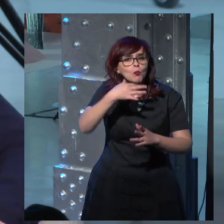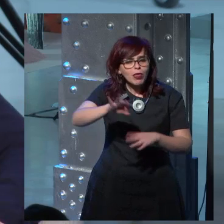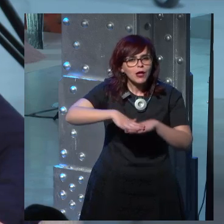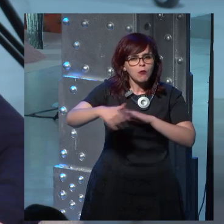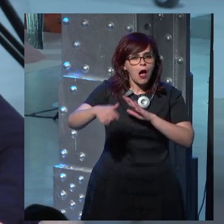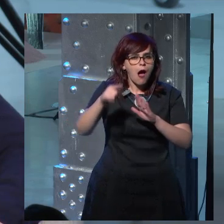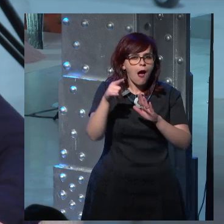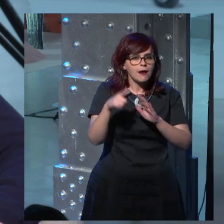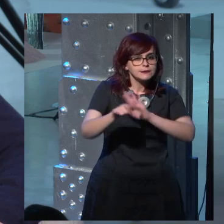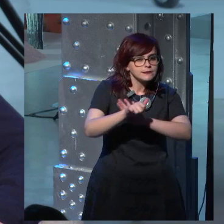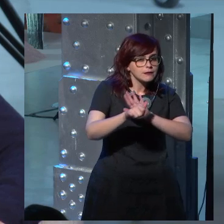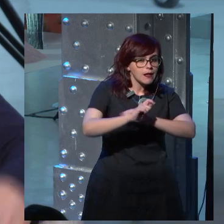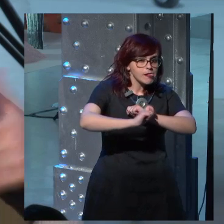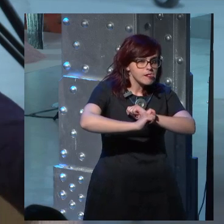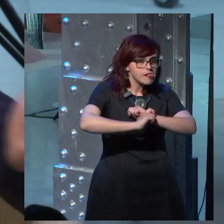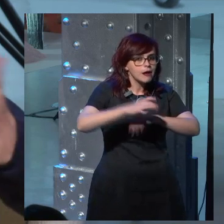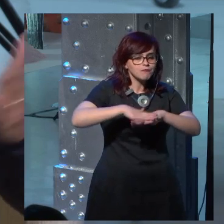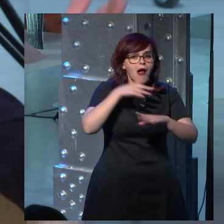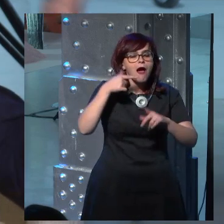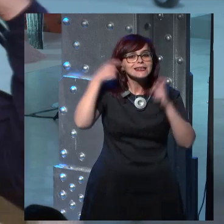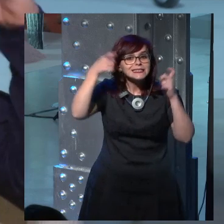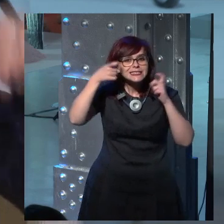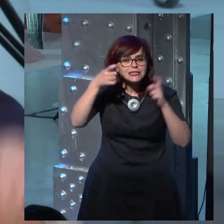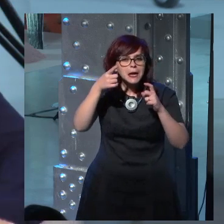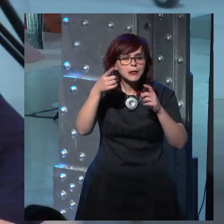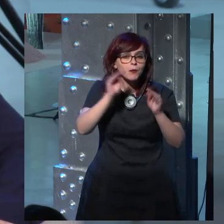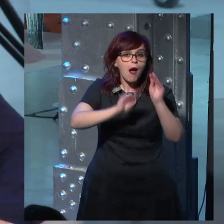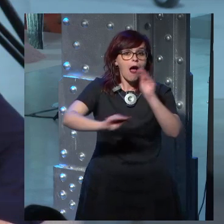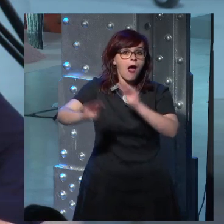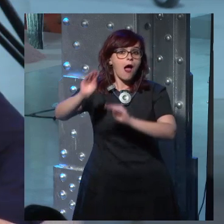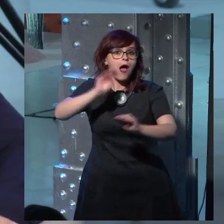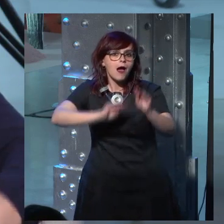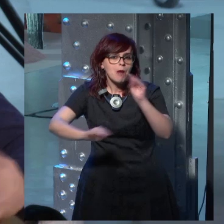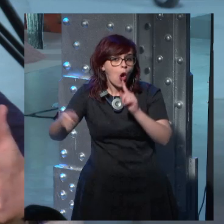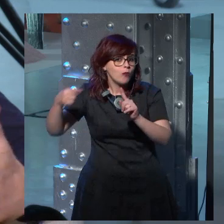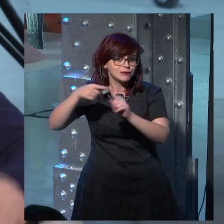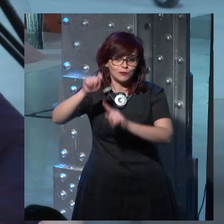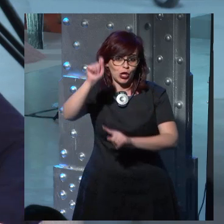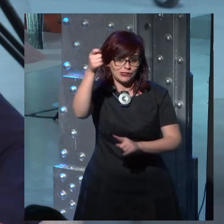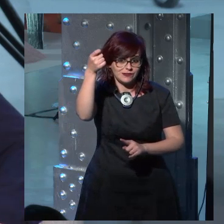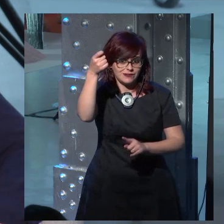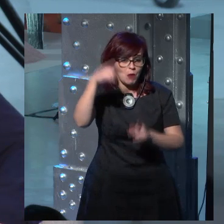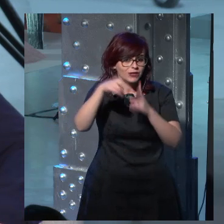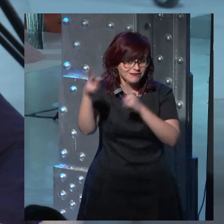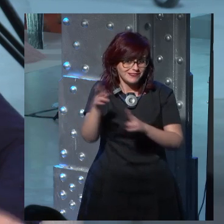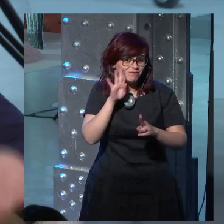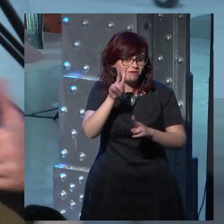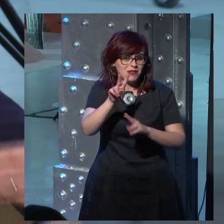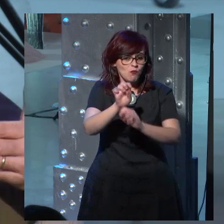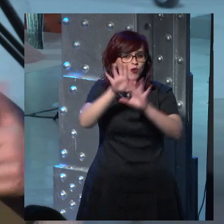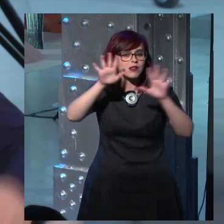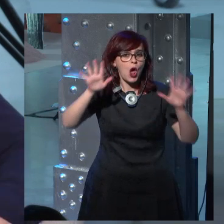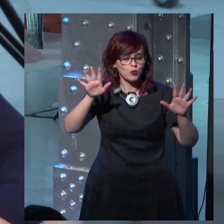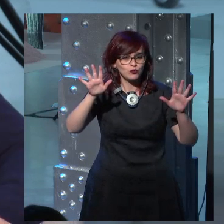him somewhere. So it's true in you see it often in the show, and I think he feels the same way with Chuck. He